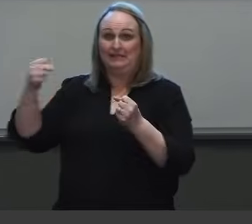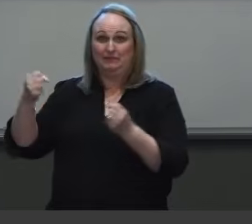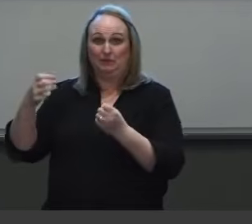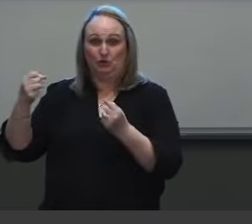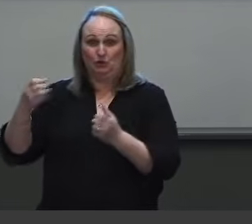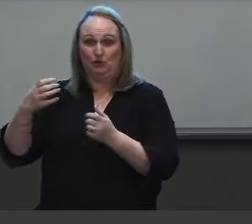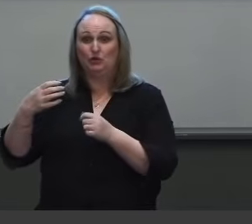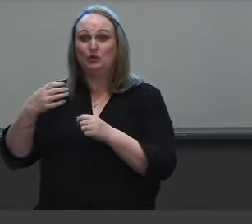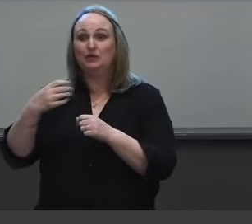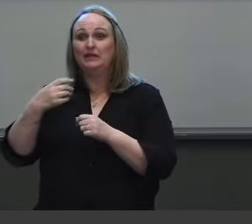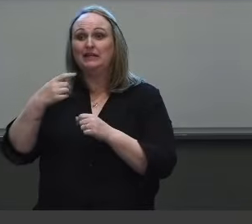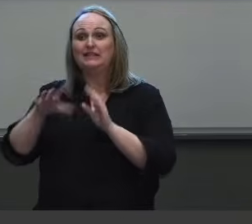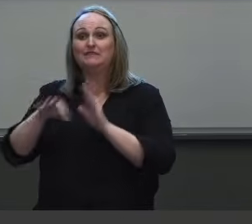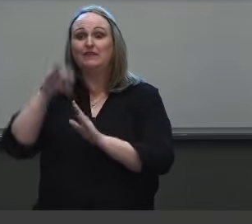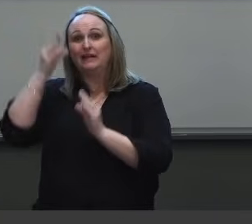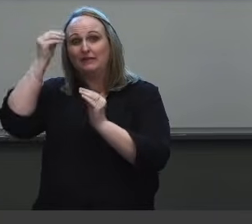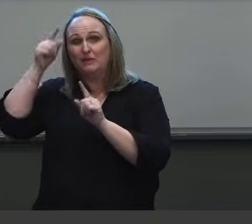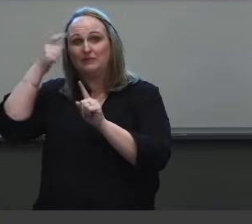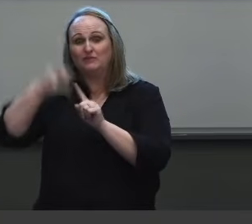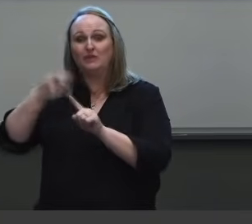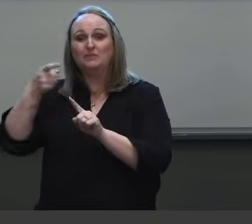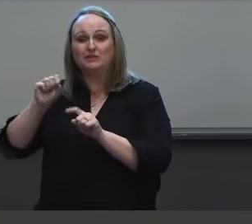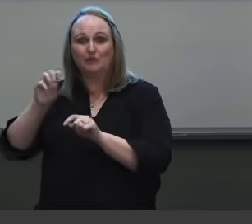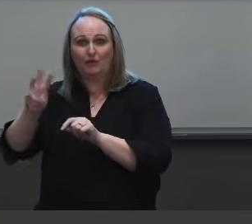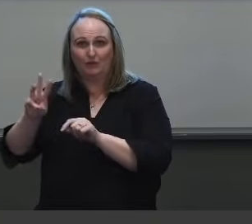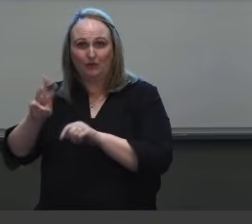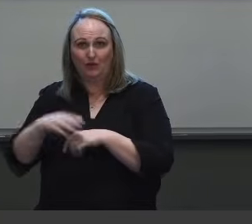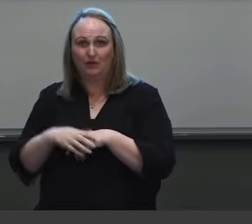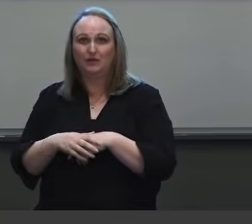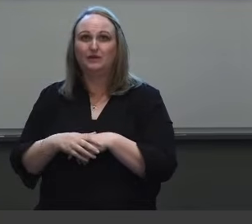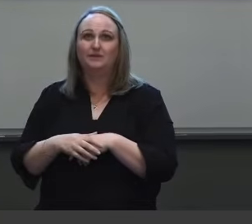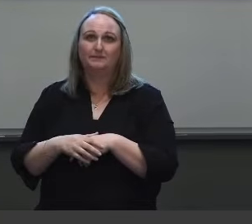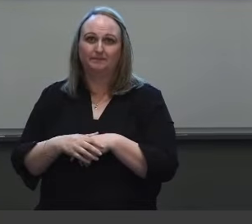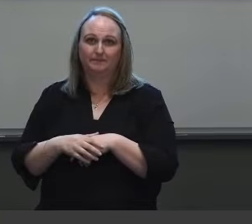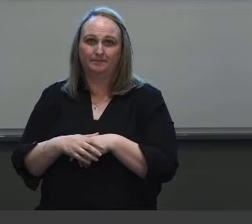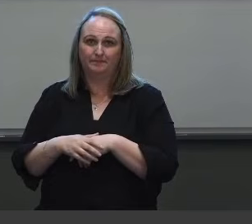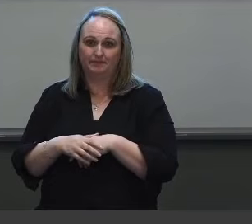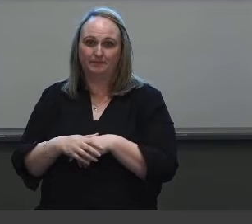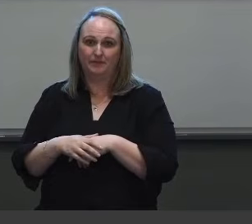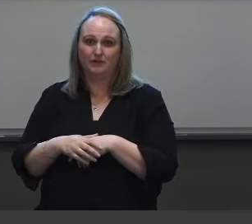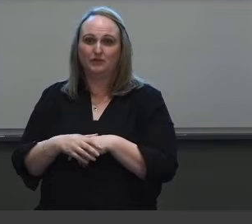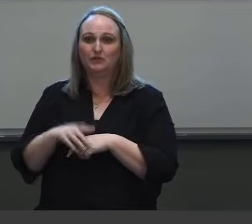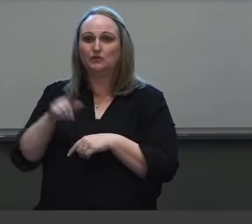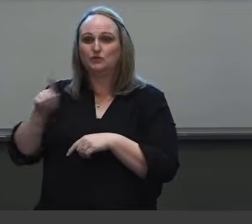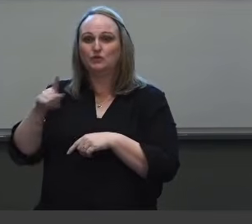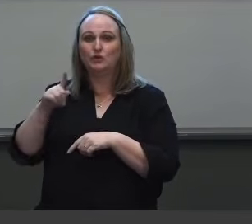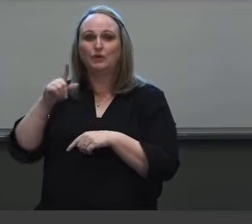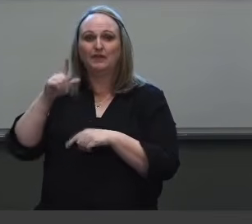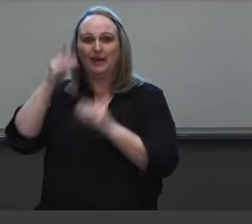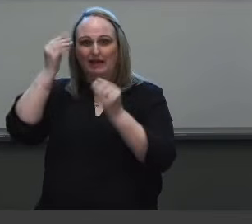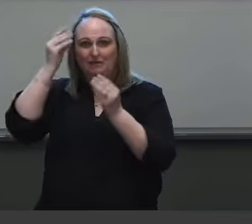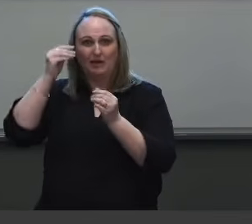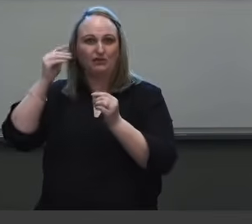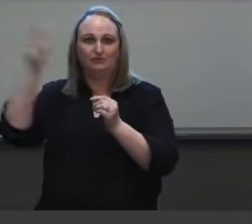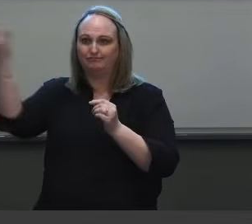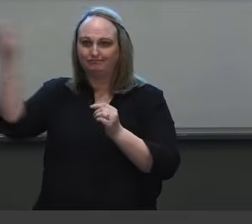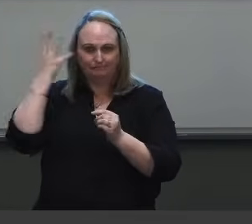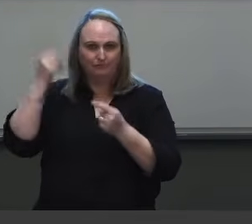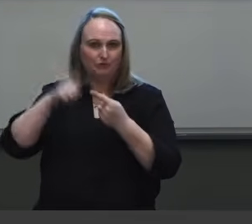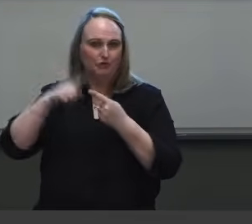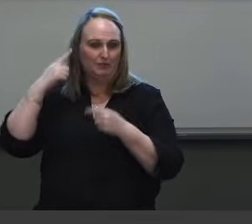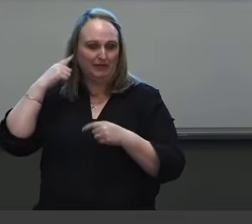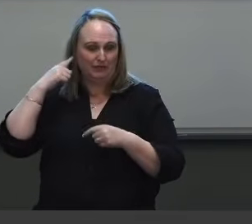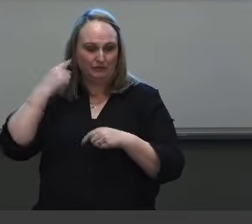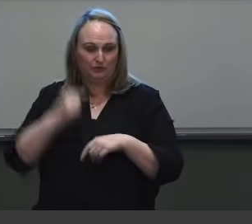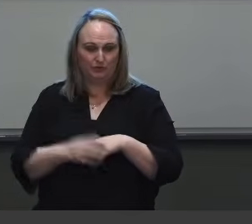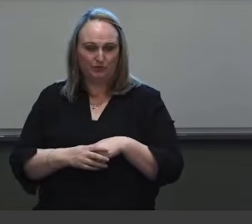of the software. So what you hear now is the output of the system, which is exactly playing into my ears. Since there is no